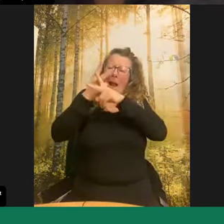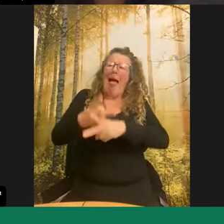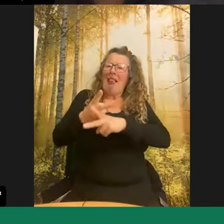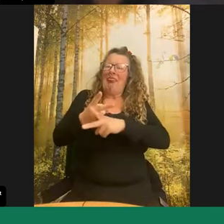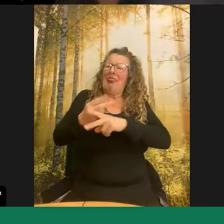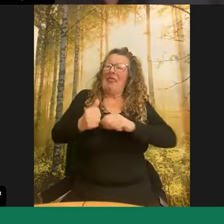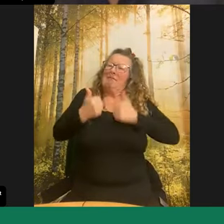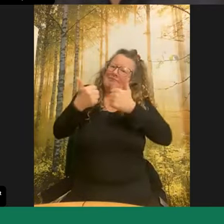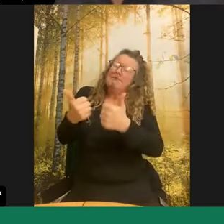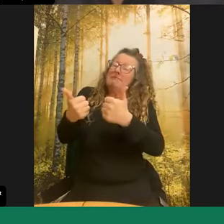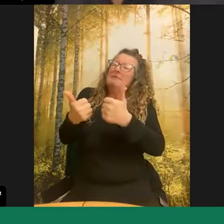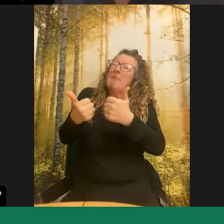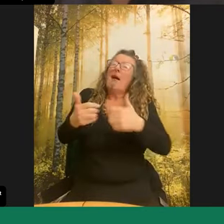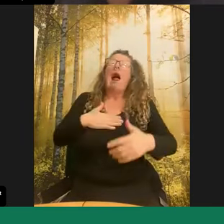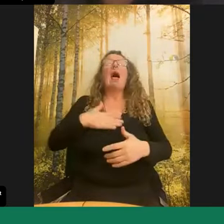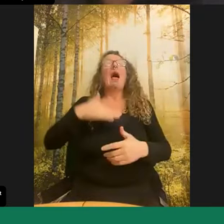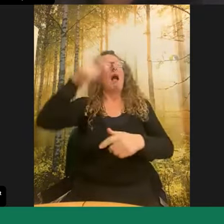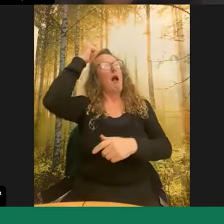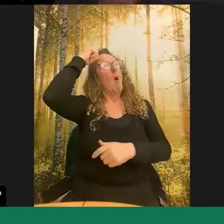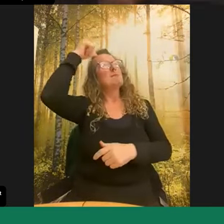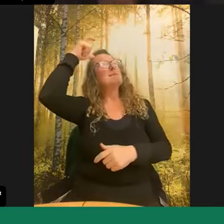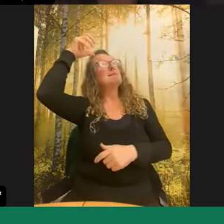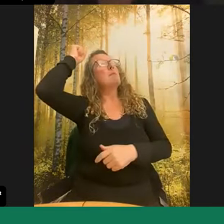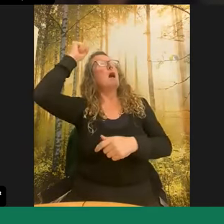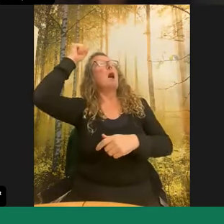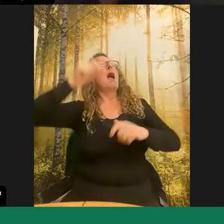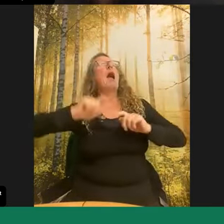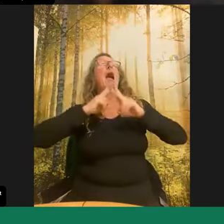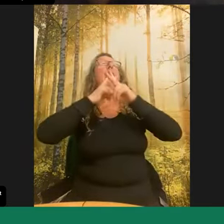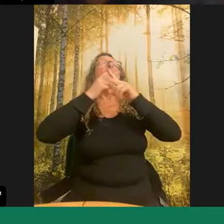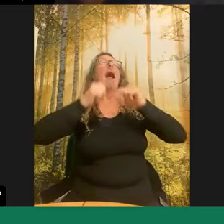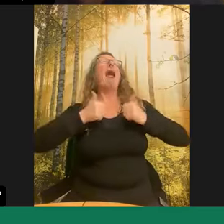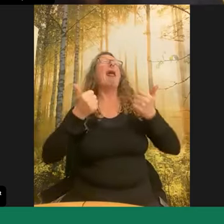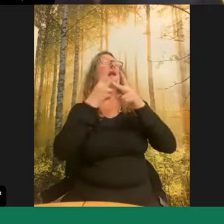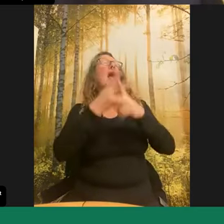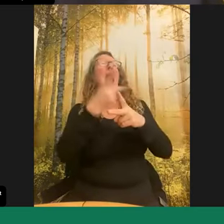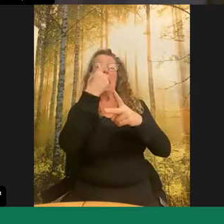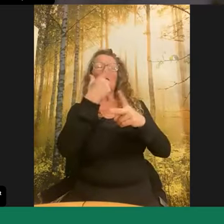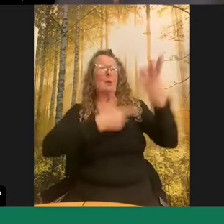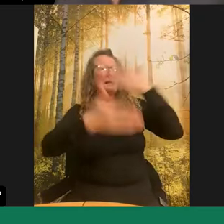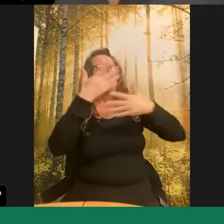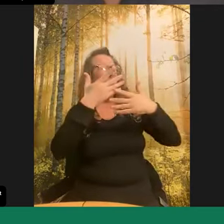can healthcare be? Could you expand on Damien Hirst's medical cabinet?